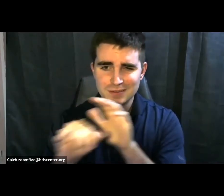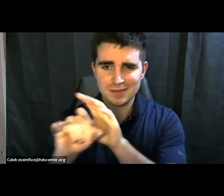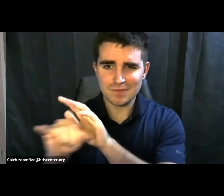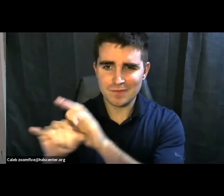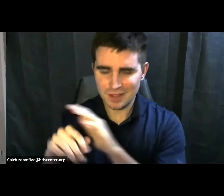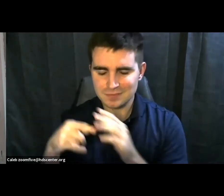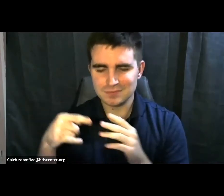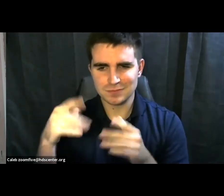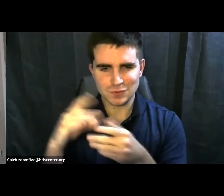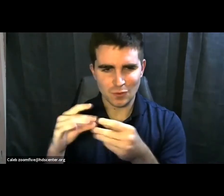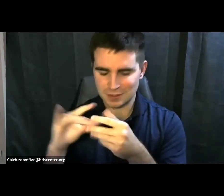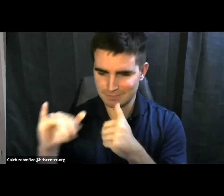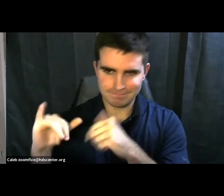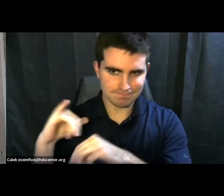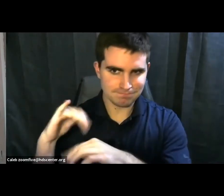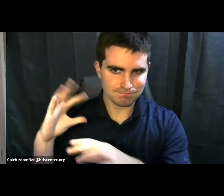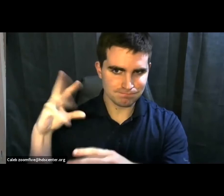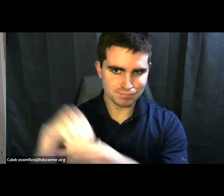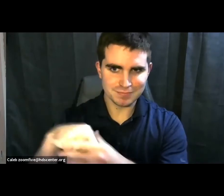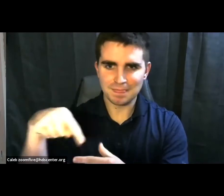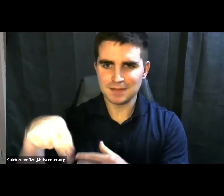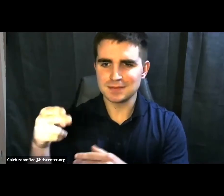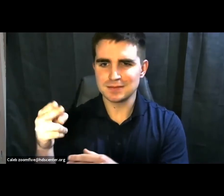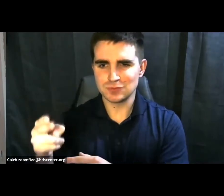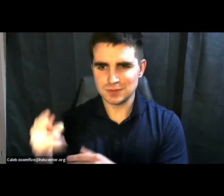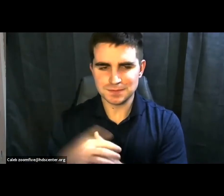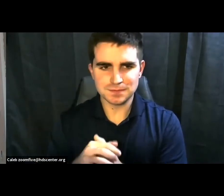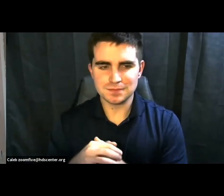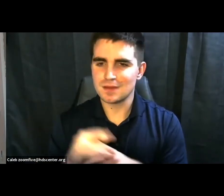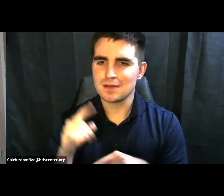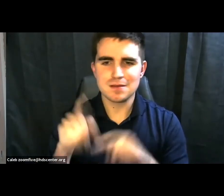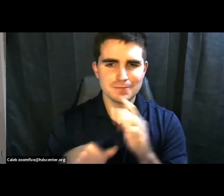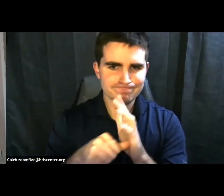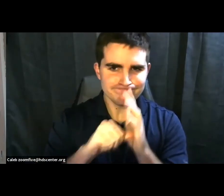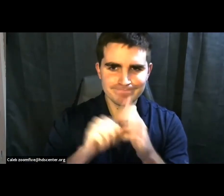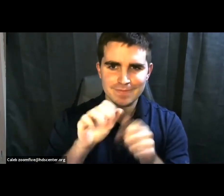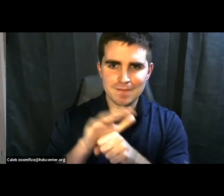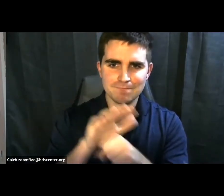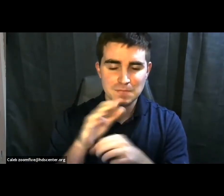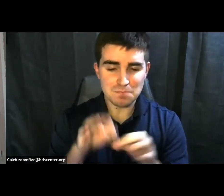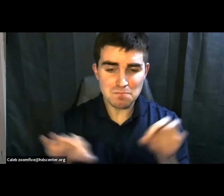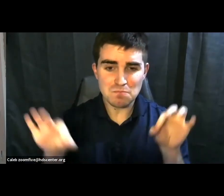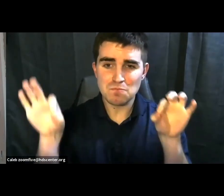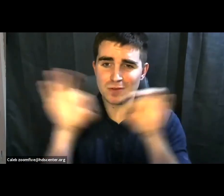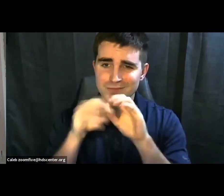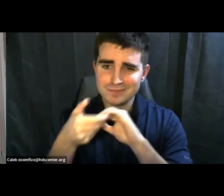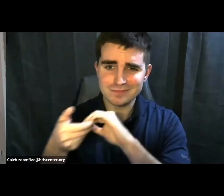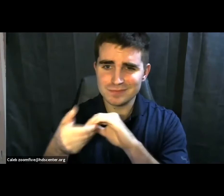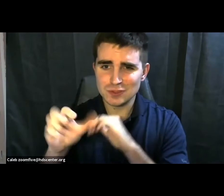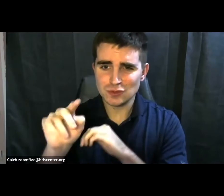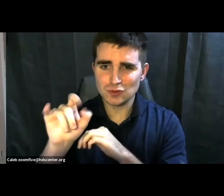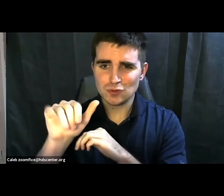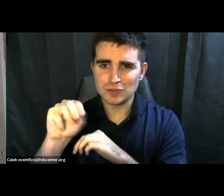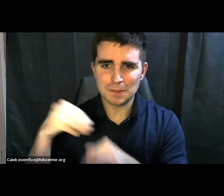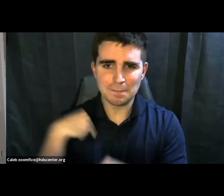this history. I can't underscore enough the importance of consortium members in this process.